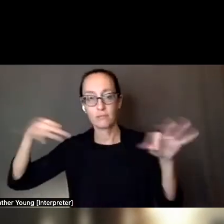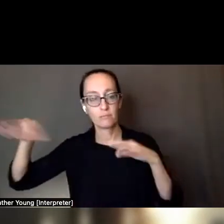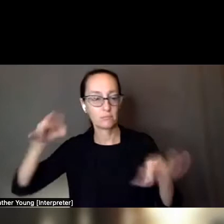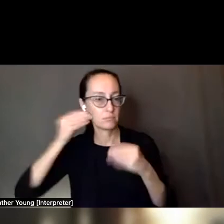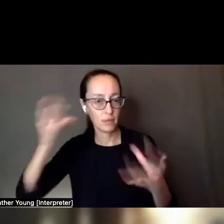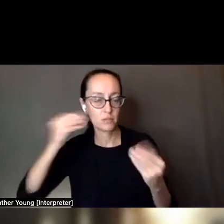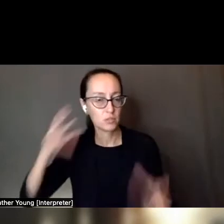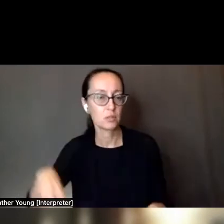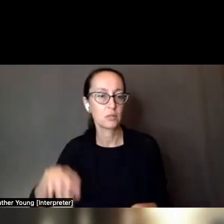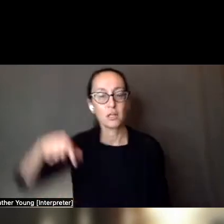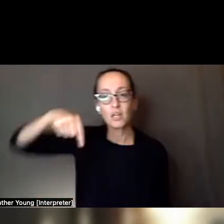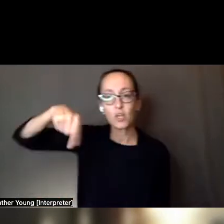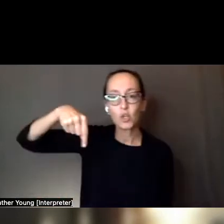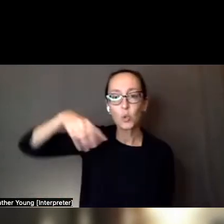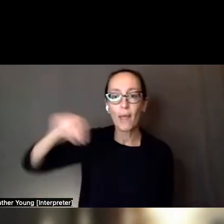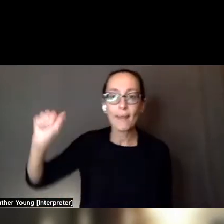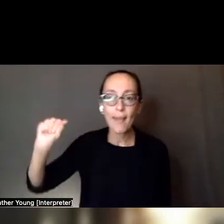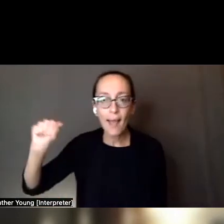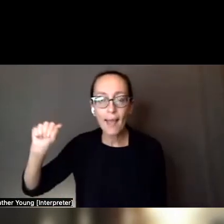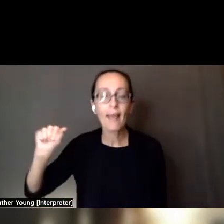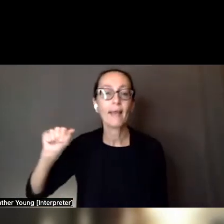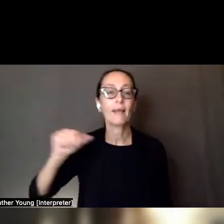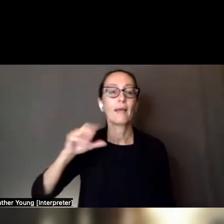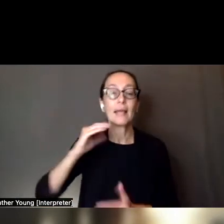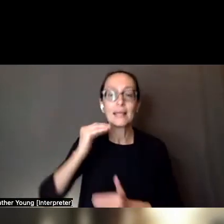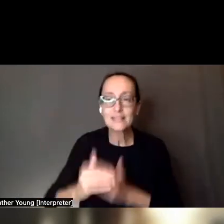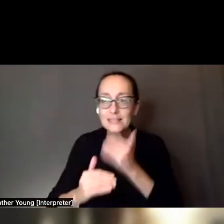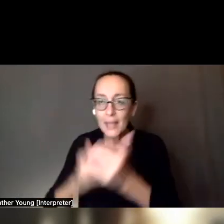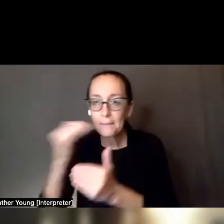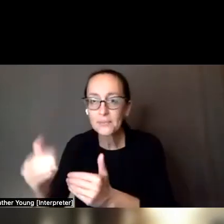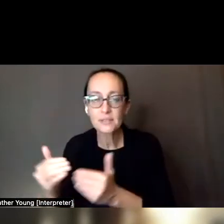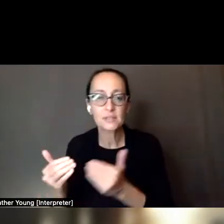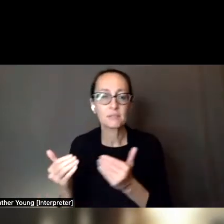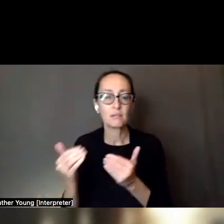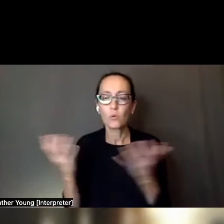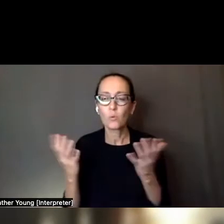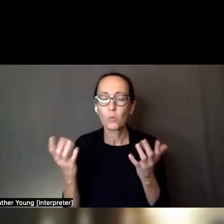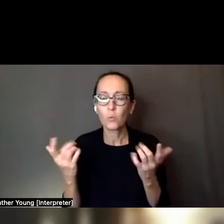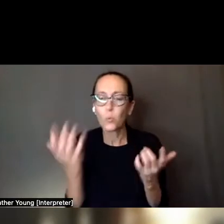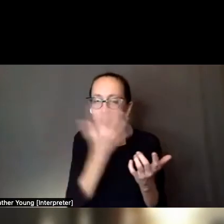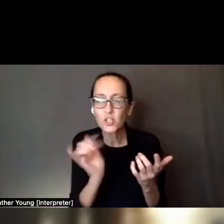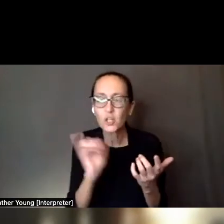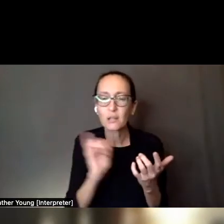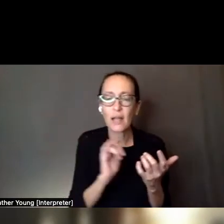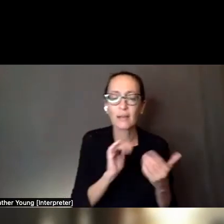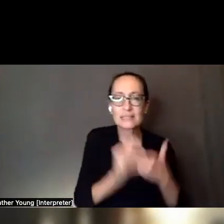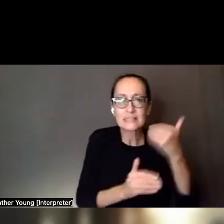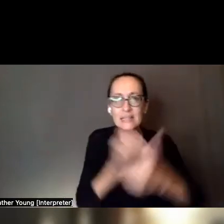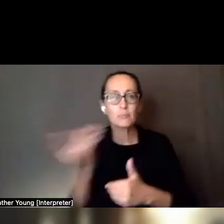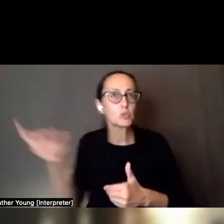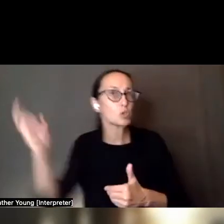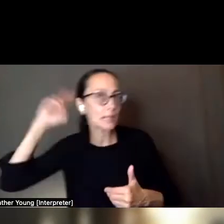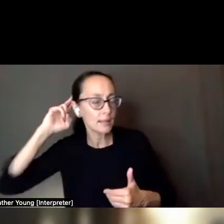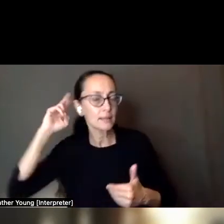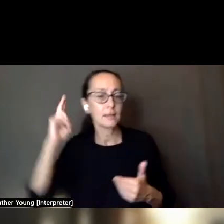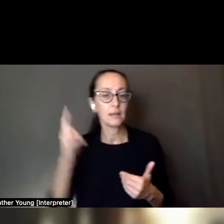including steps to a cochlear implant. So you can go on and see in detail what that looks like, and